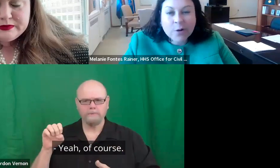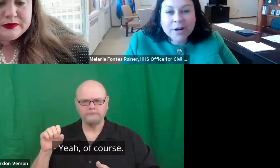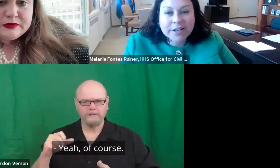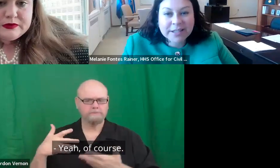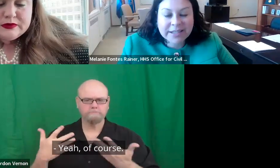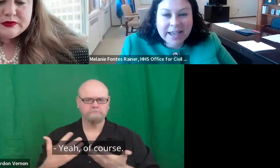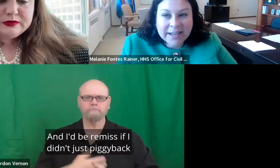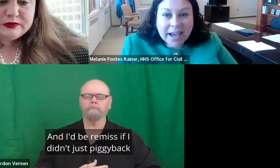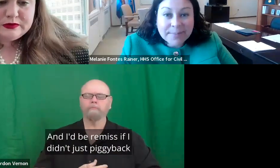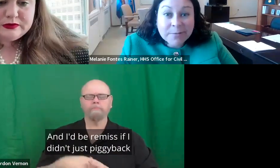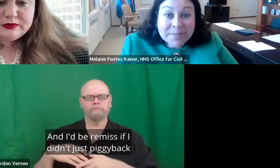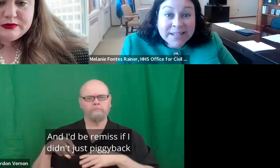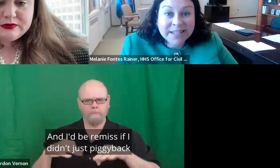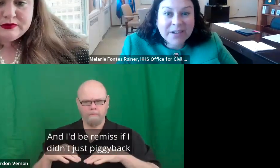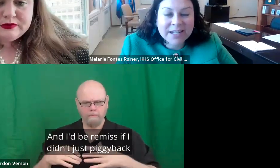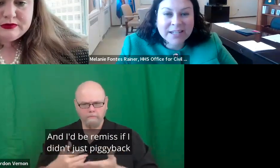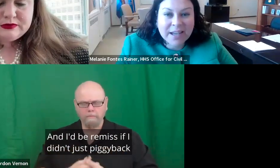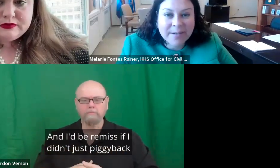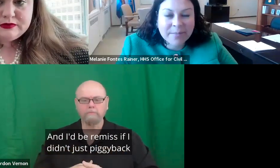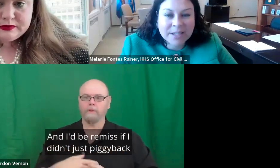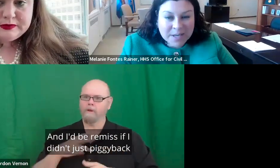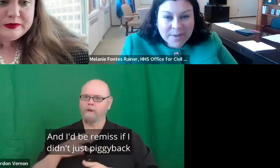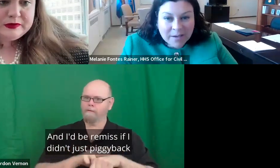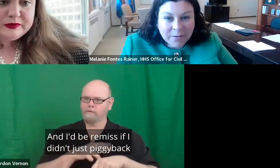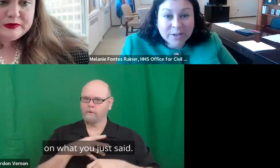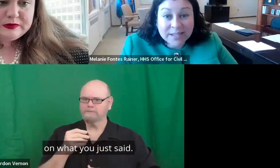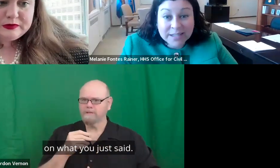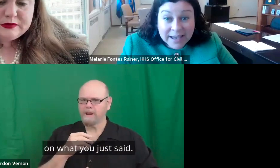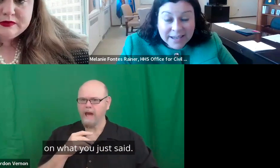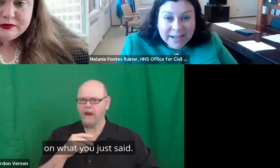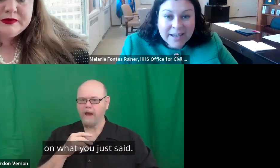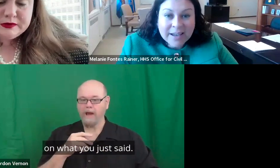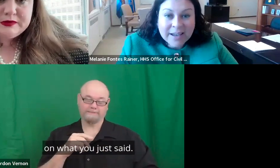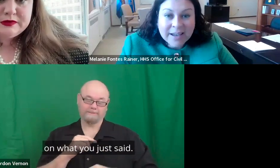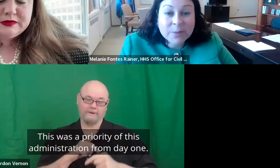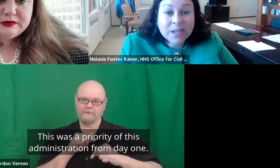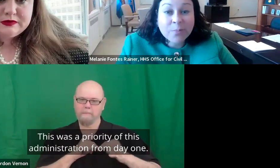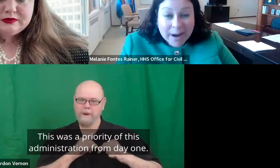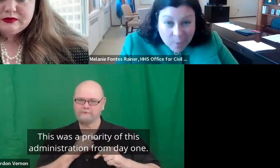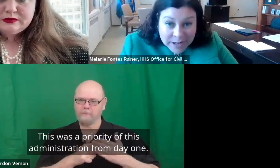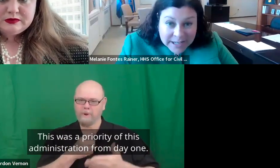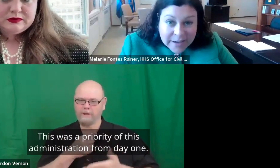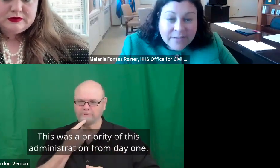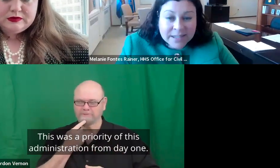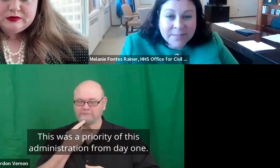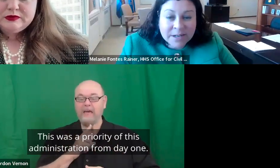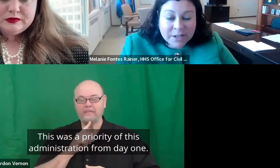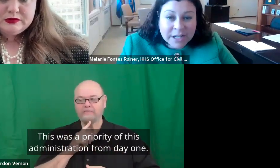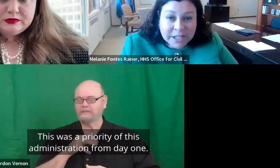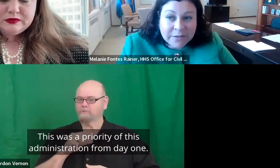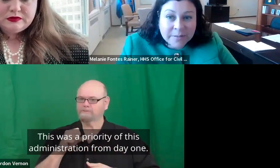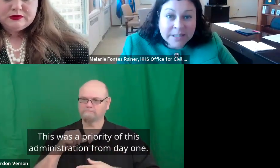Yeah, of course. And I'd be remiss if I didn't just piggyback up what you just said. This was a priority of